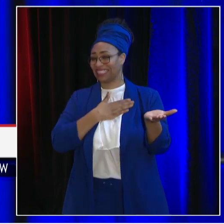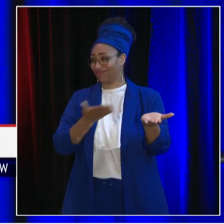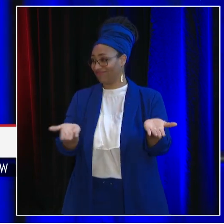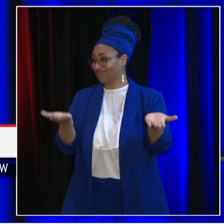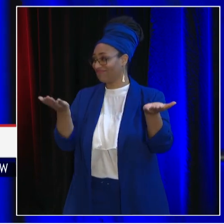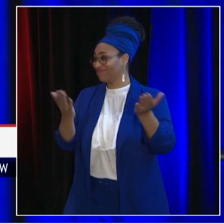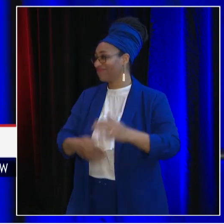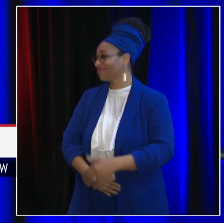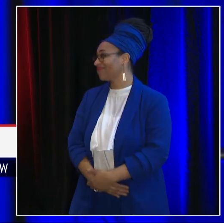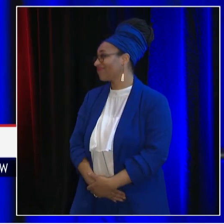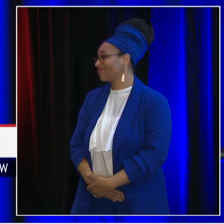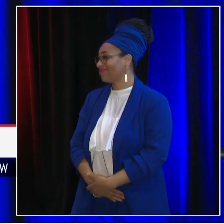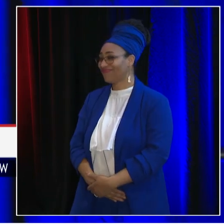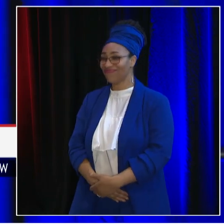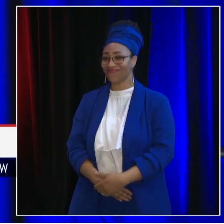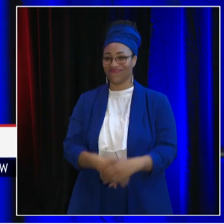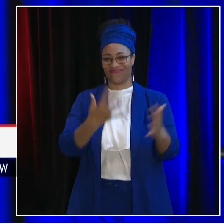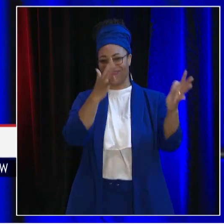Yes.